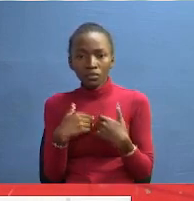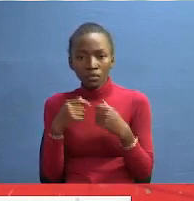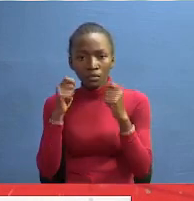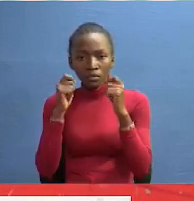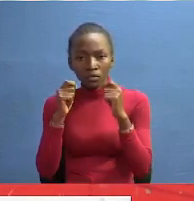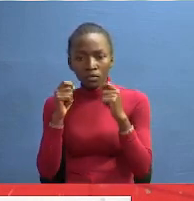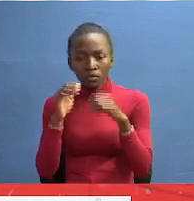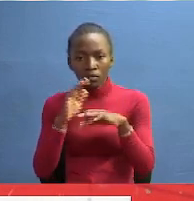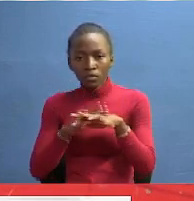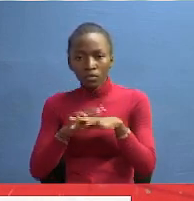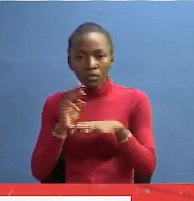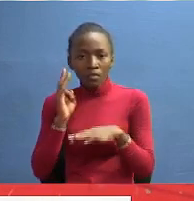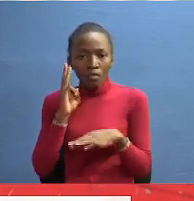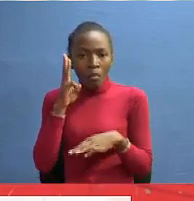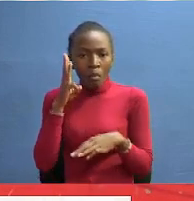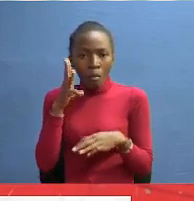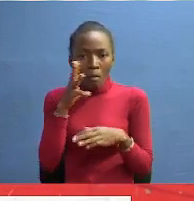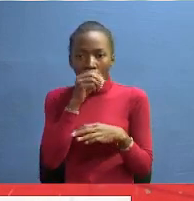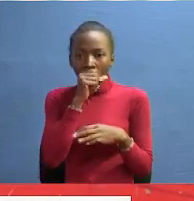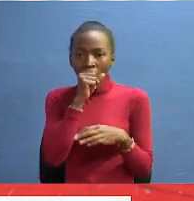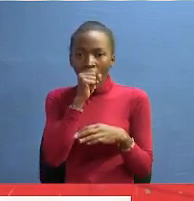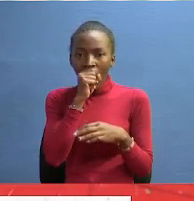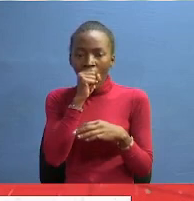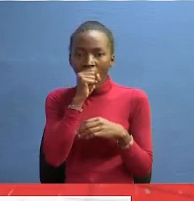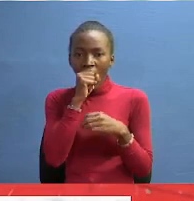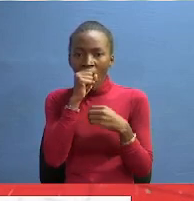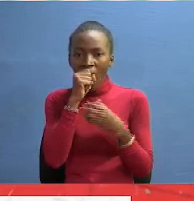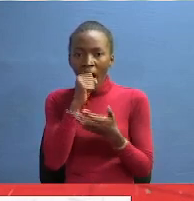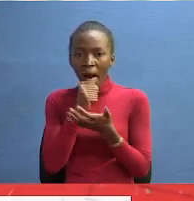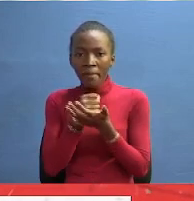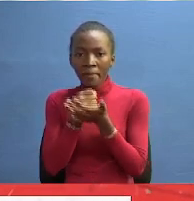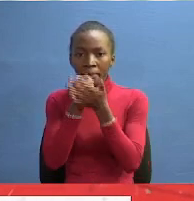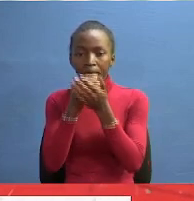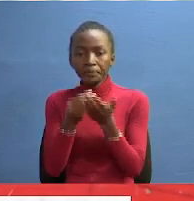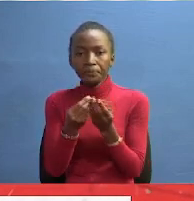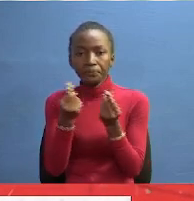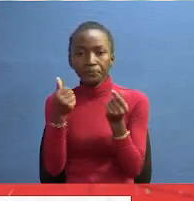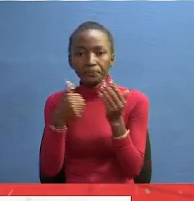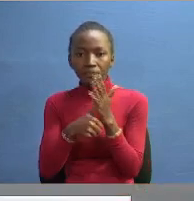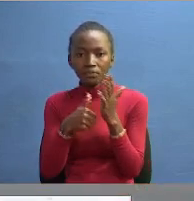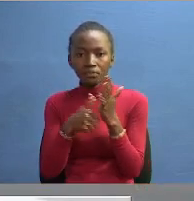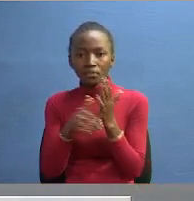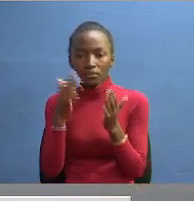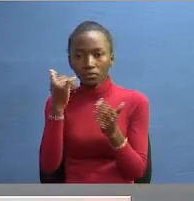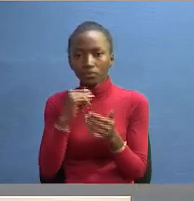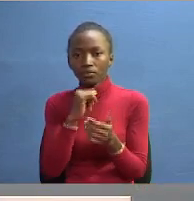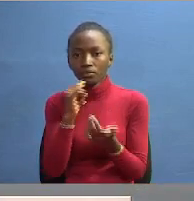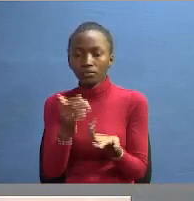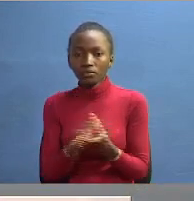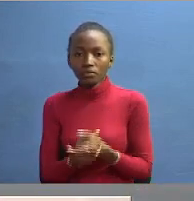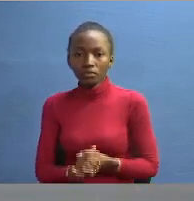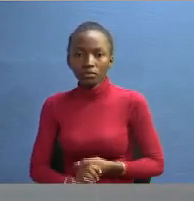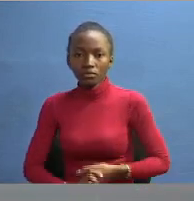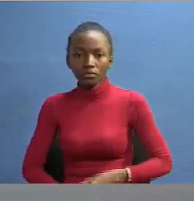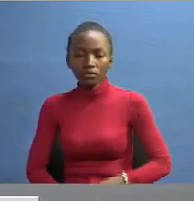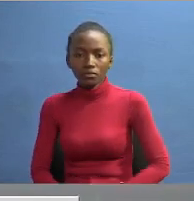goodwill to see that problem come to an end, why not? All right. Really, that is making a lot of